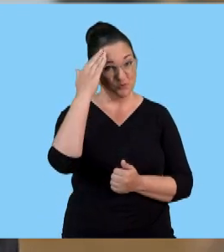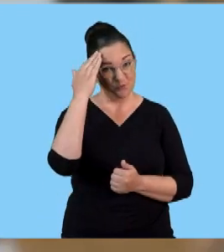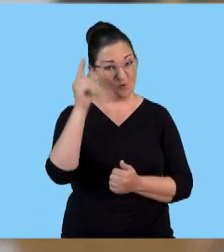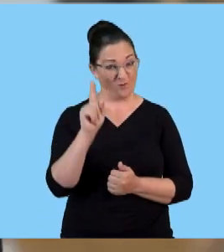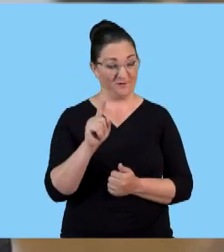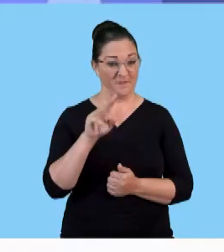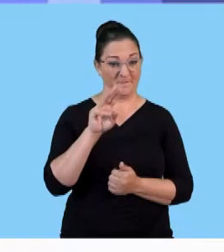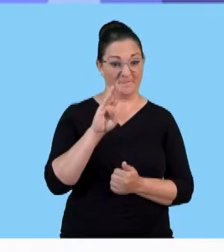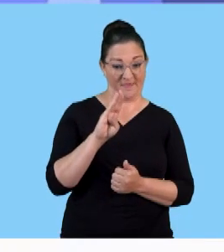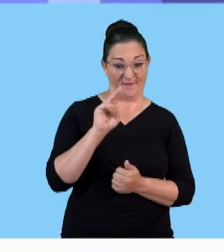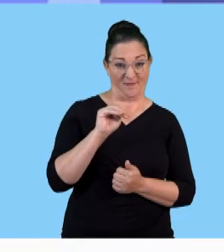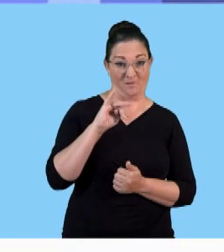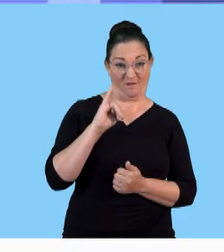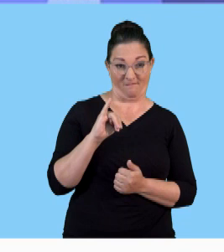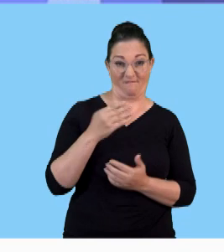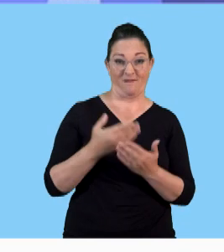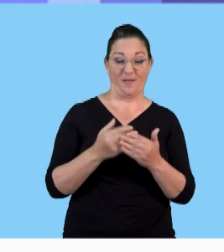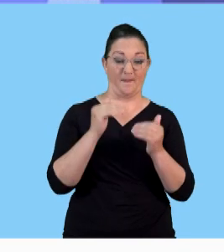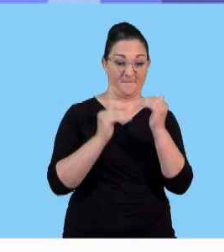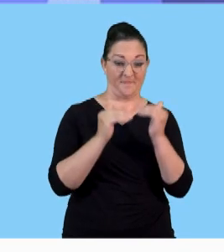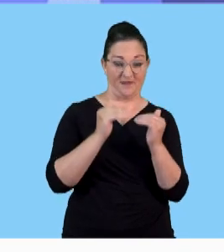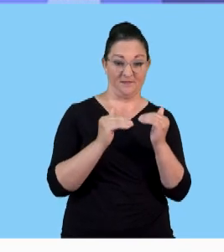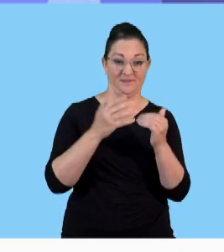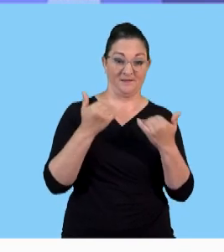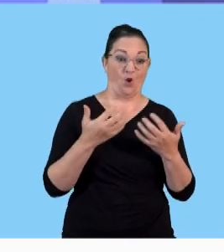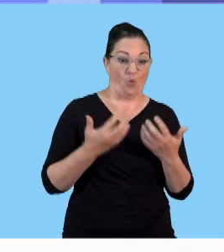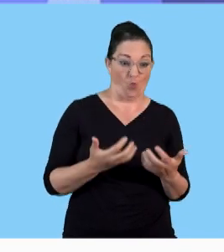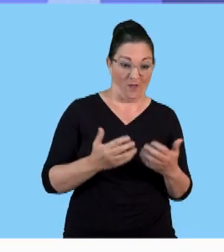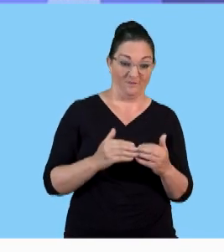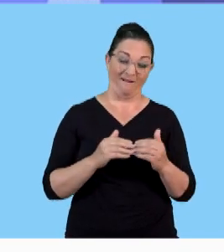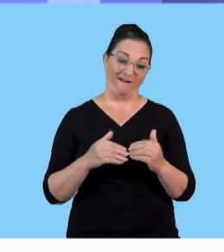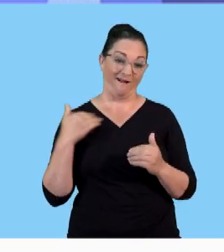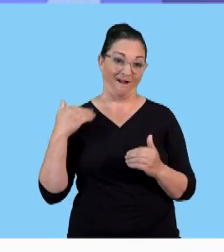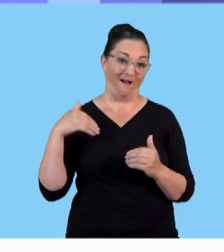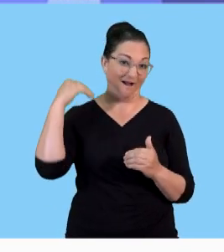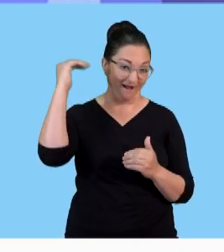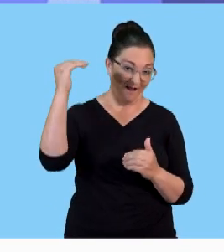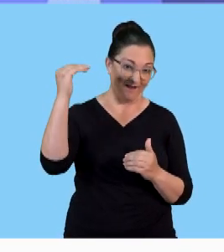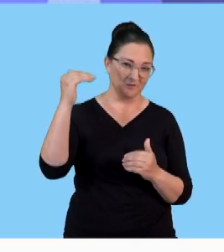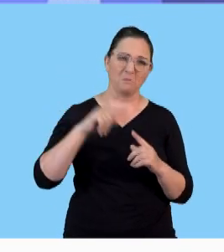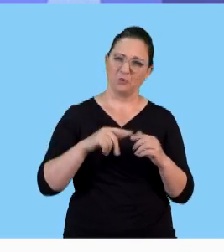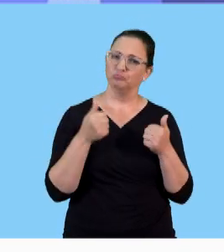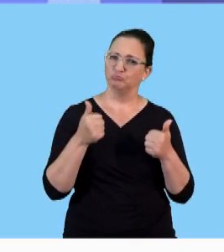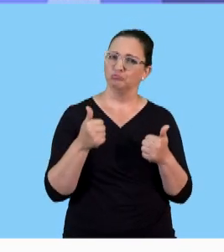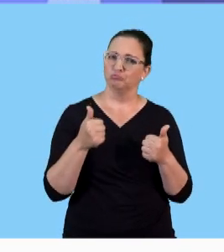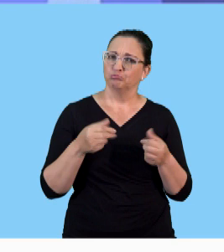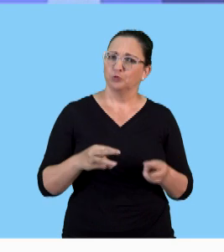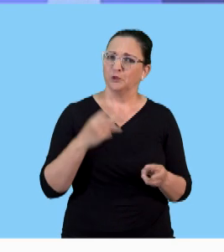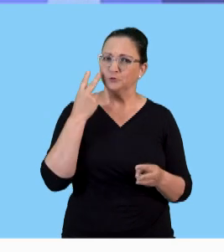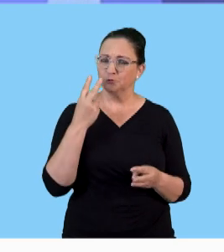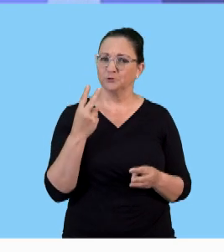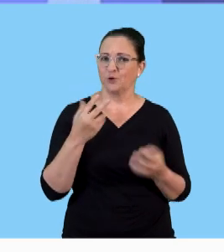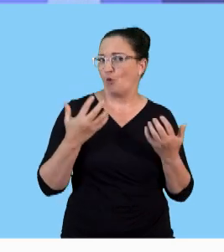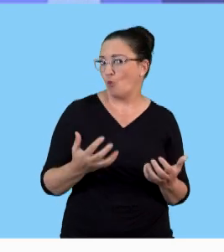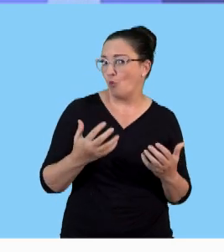that your BMI is a measurement that is a ratio of your weight and height? It is a good way to measure whether your weight